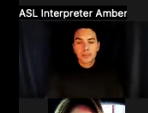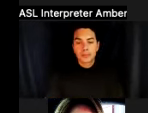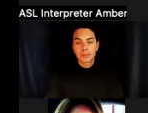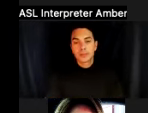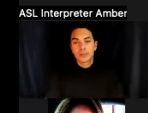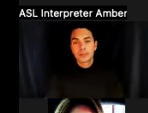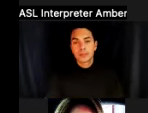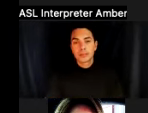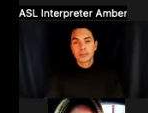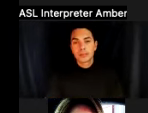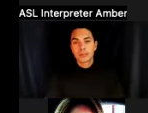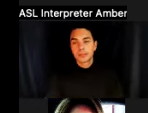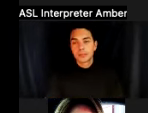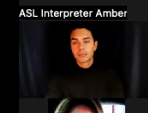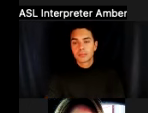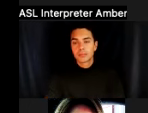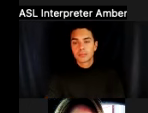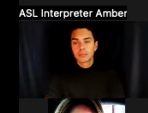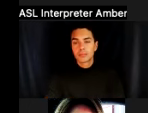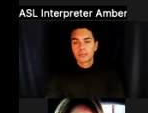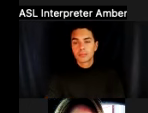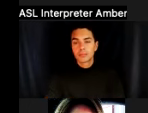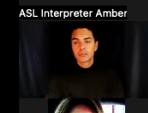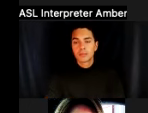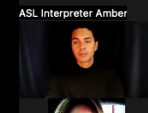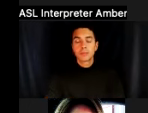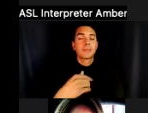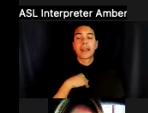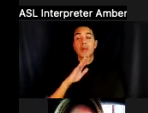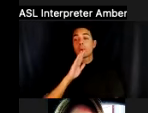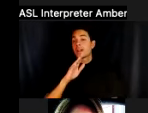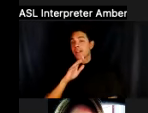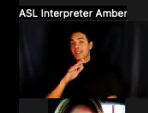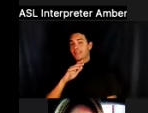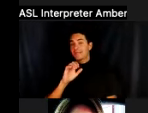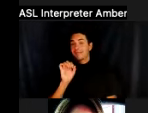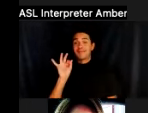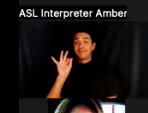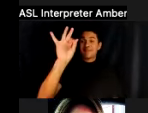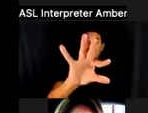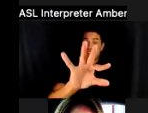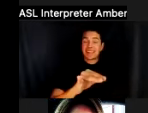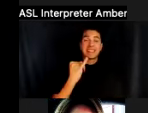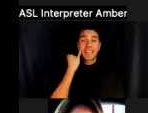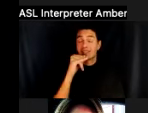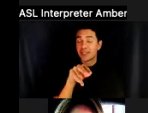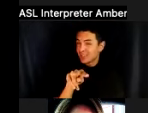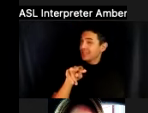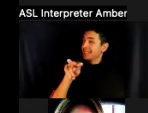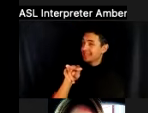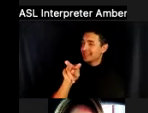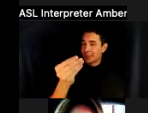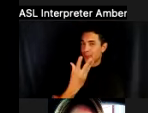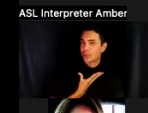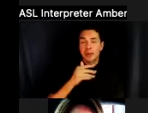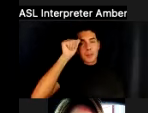I'm going to throw this out there, and you guys feel free to to say, what the heck? But do you remember back in the